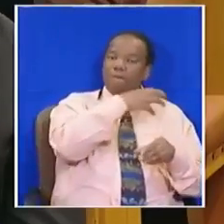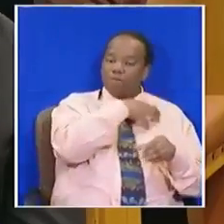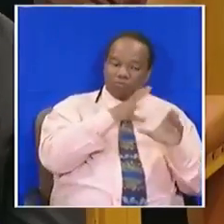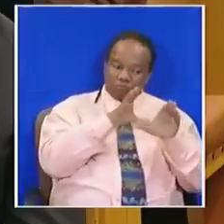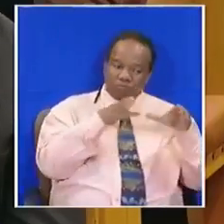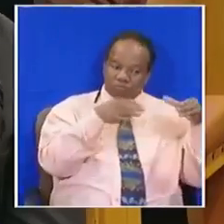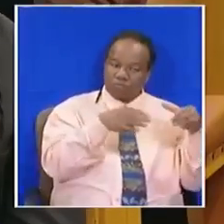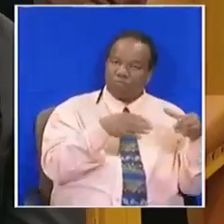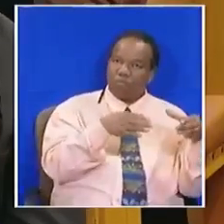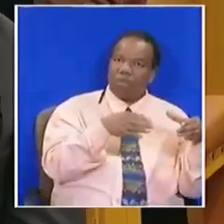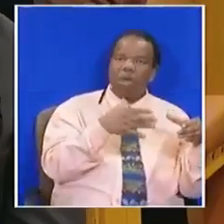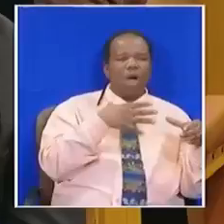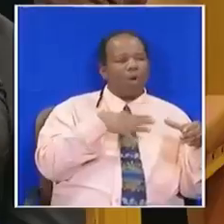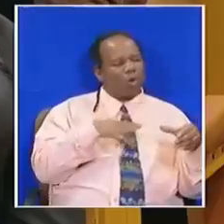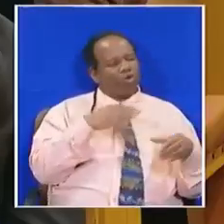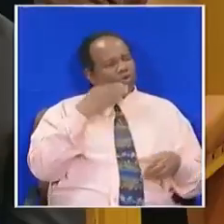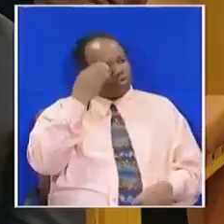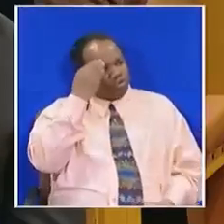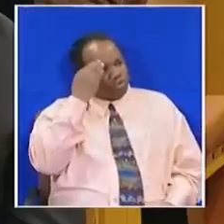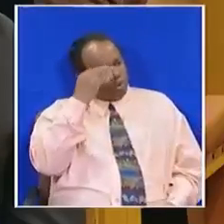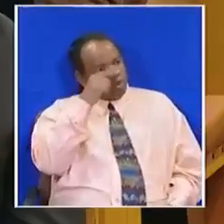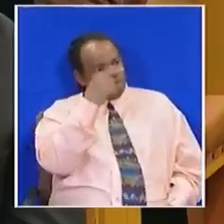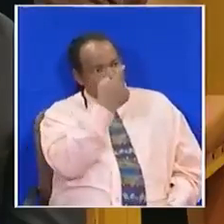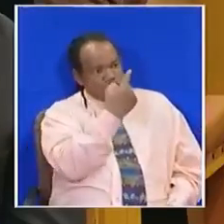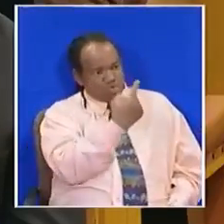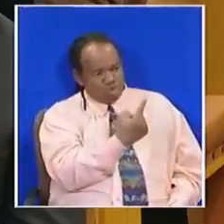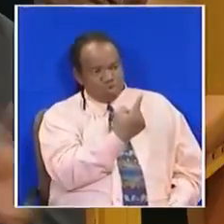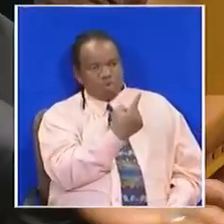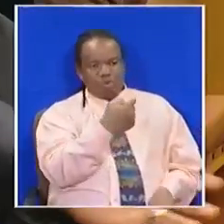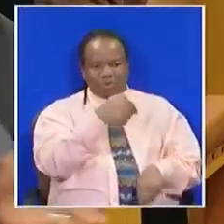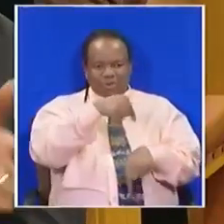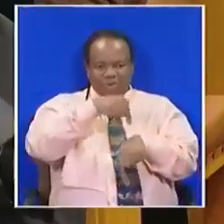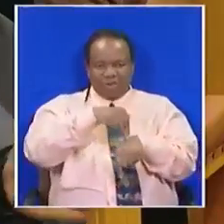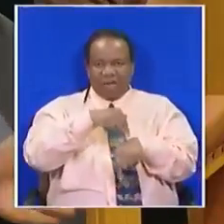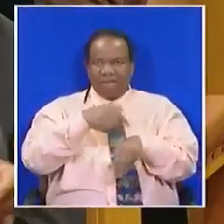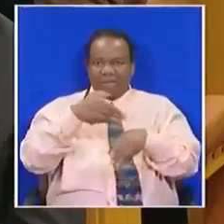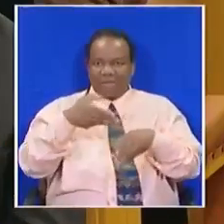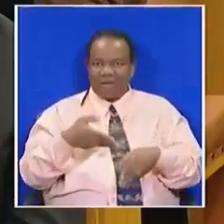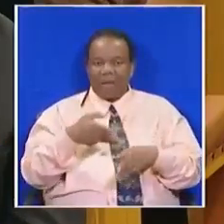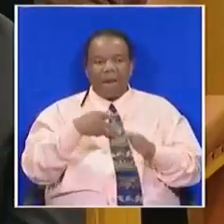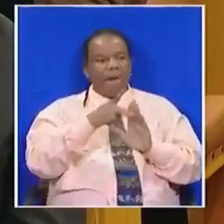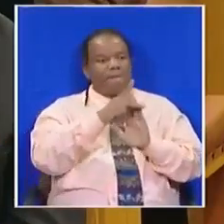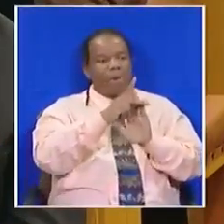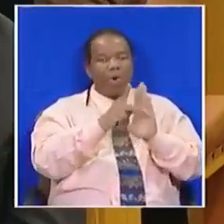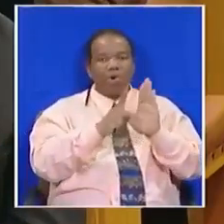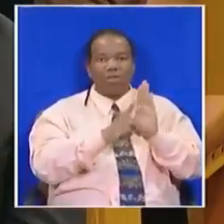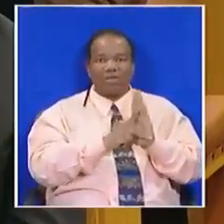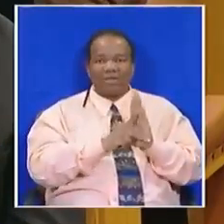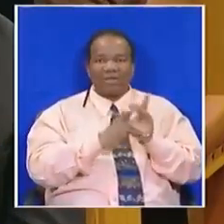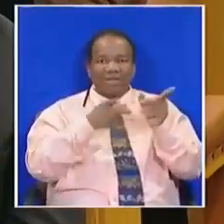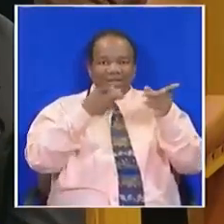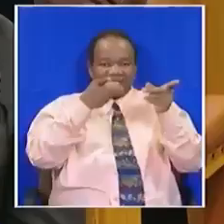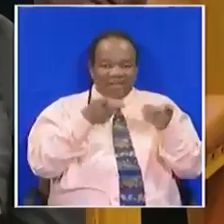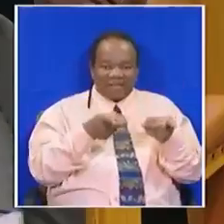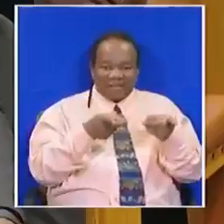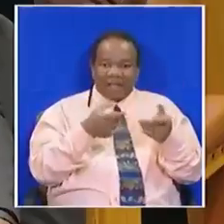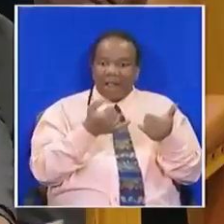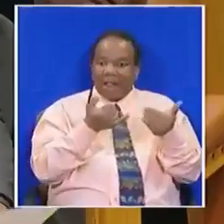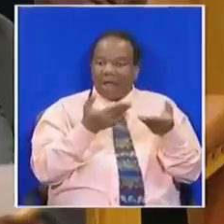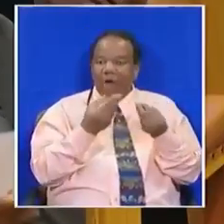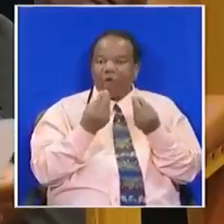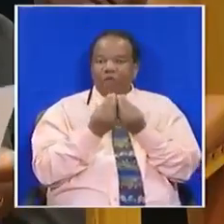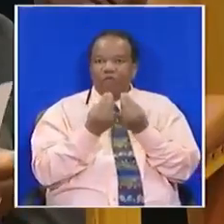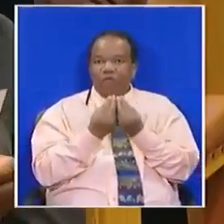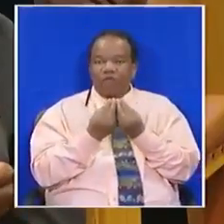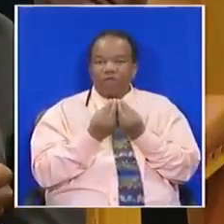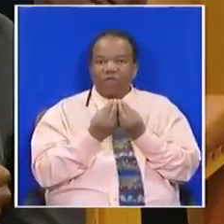know whether, Deputy President, in a time such as this one, where policy indecision is delivering us to a point where companies